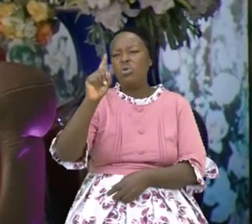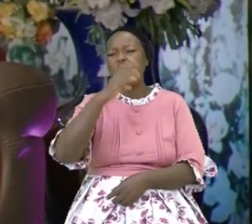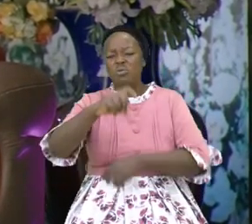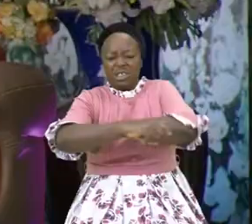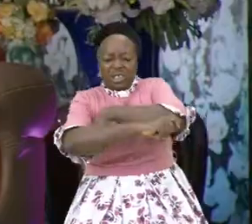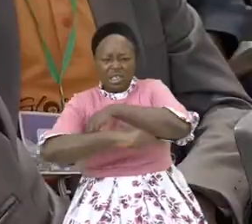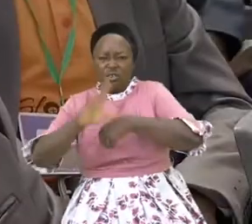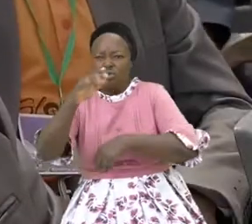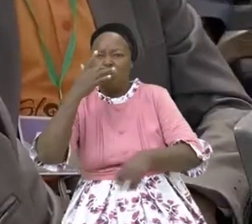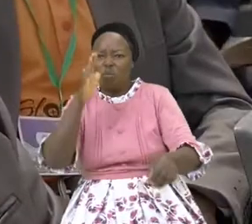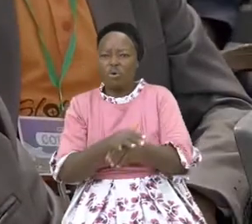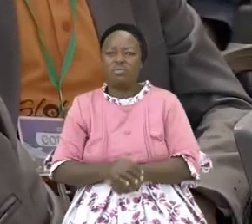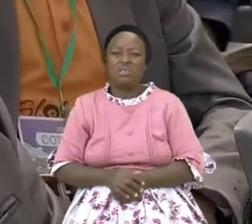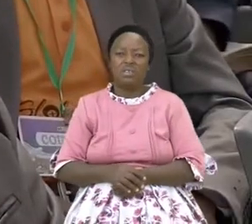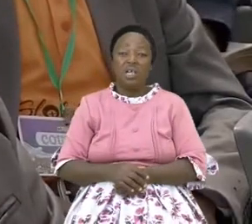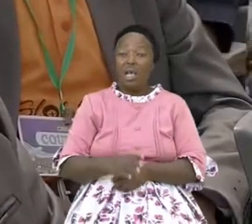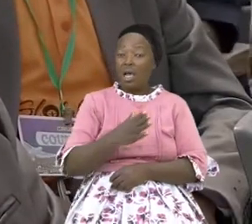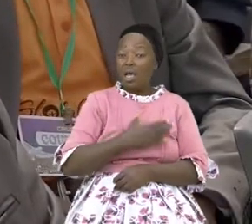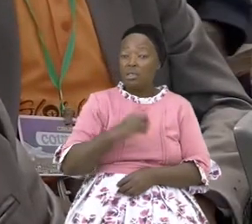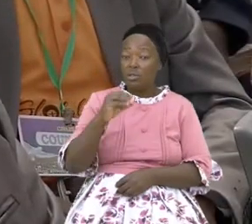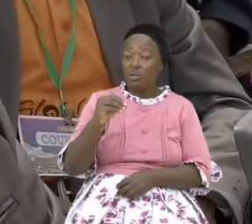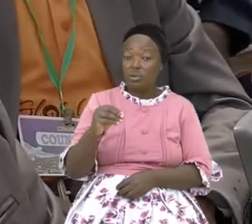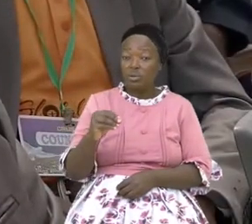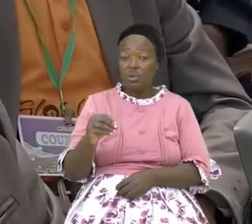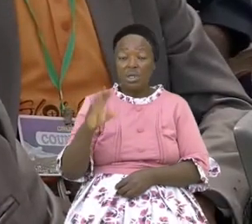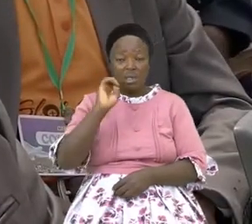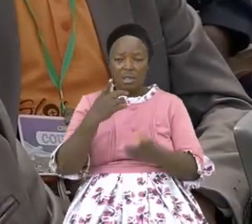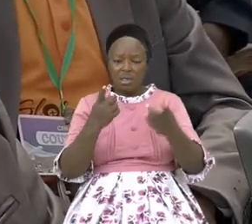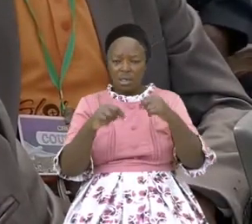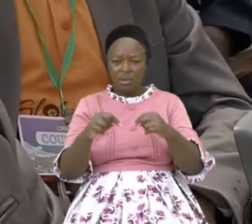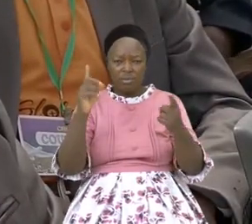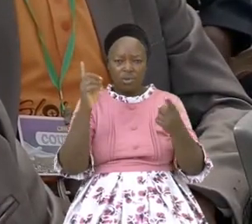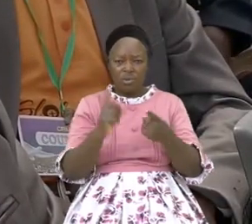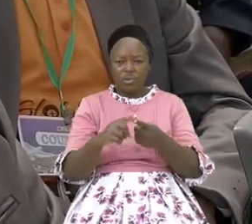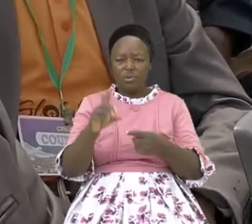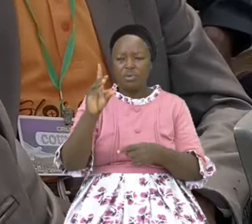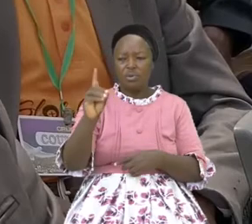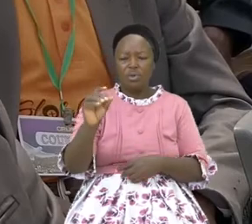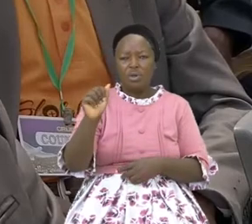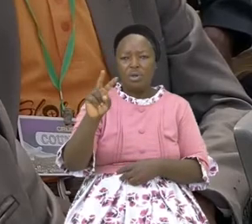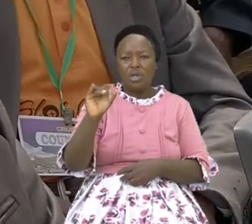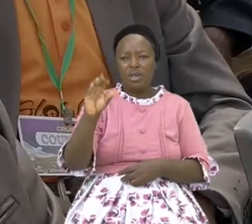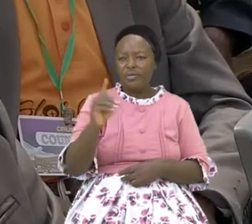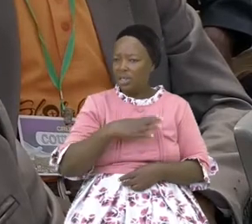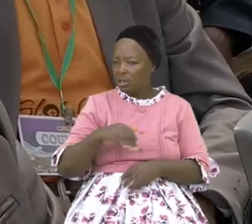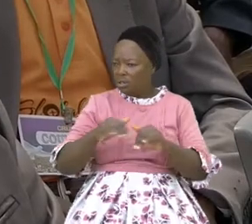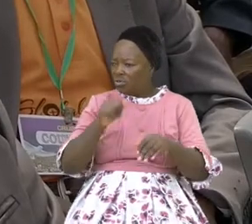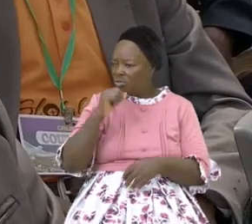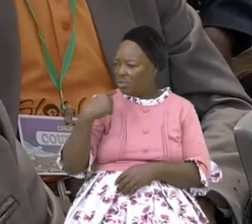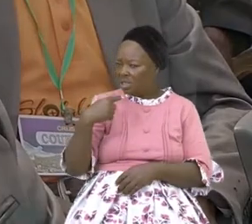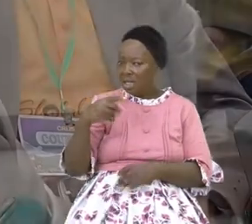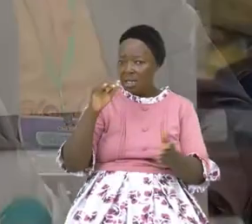your promise. And so Benaiah came unto David and said, didn't you say